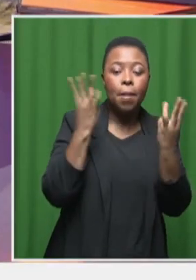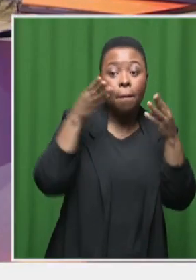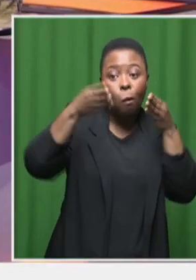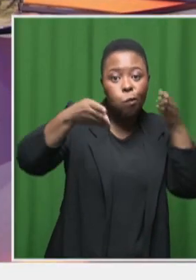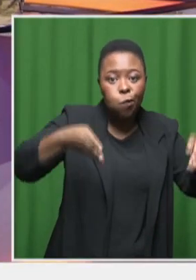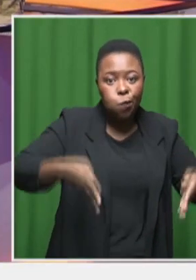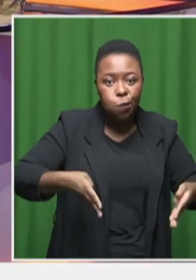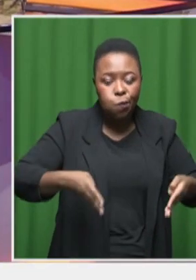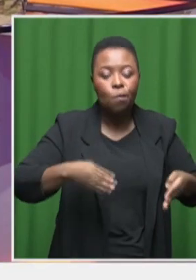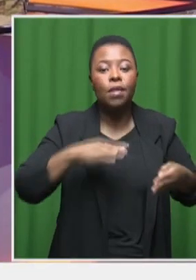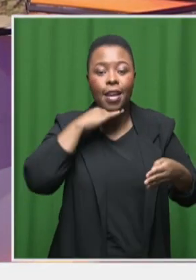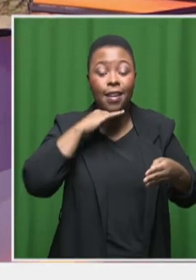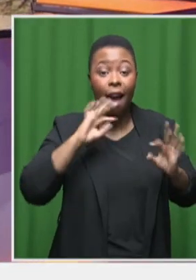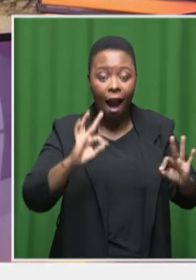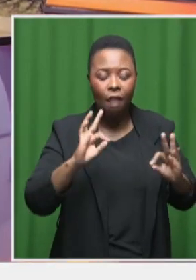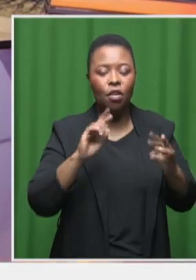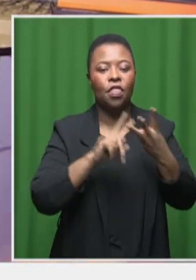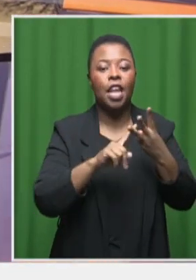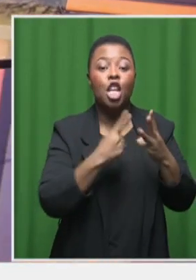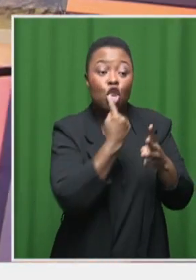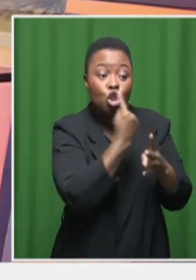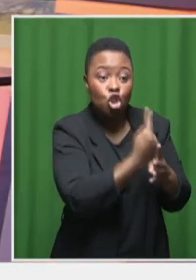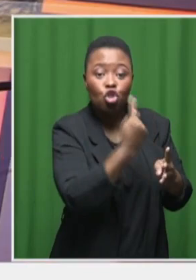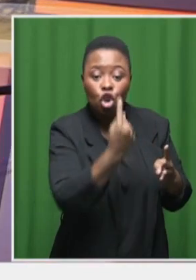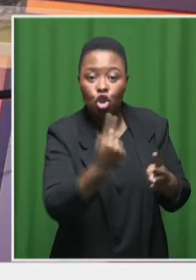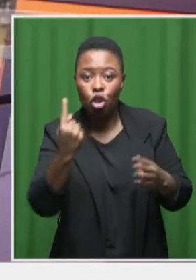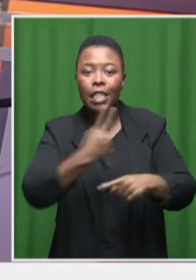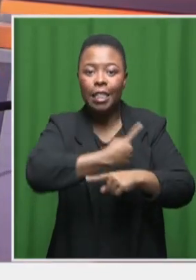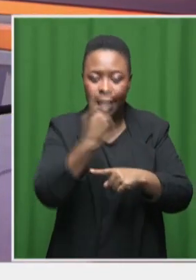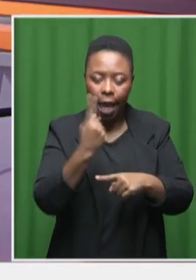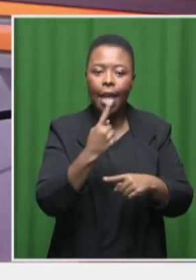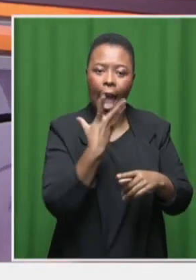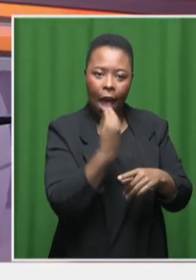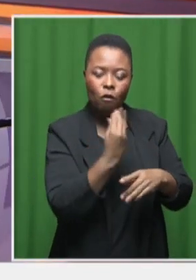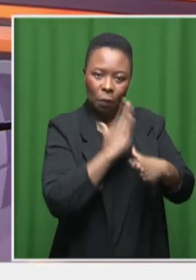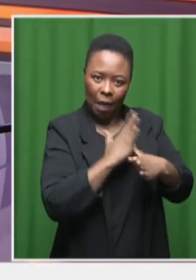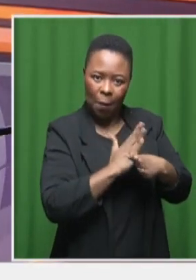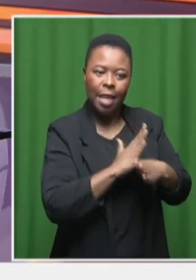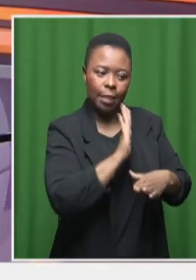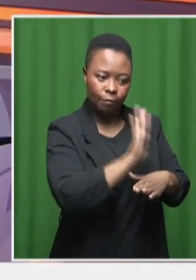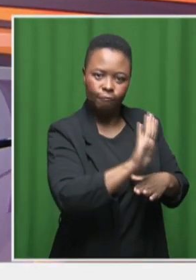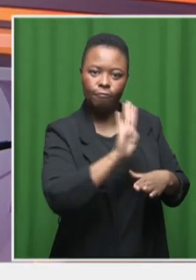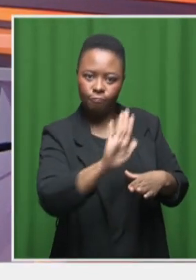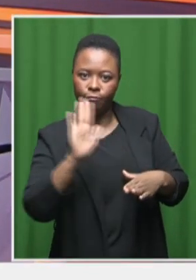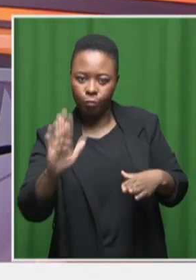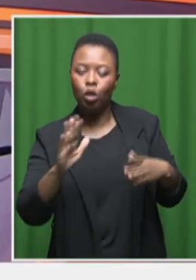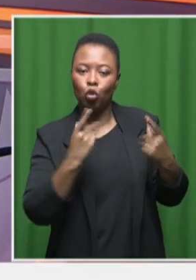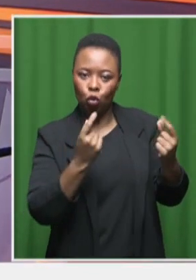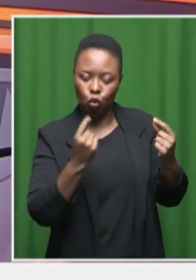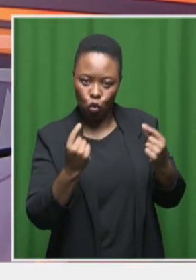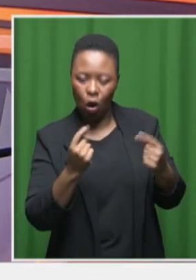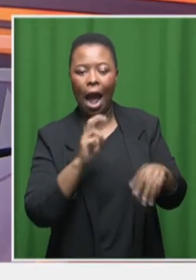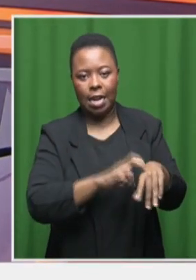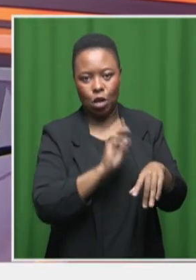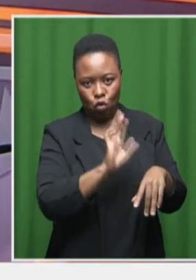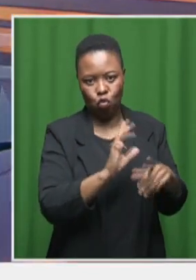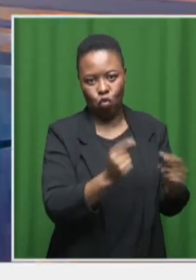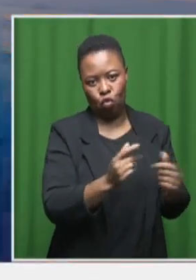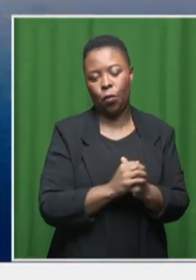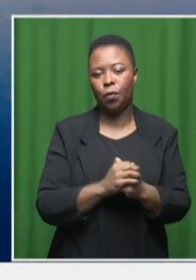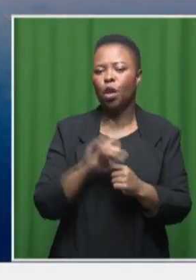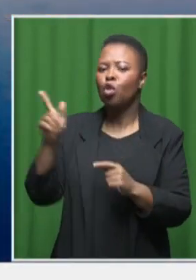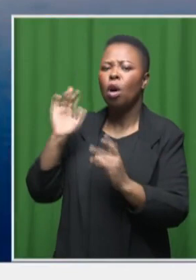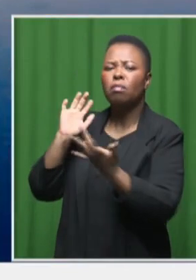sure that each day has a task that I have to complete. Okay, so how do we get hold of you? So you